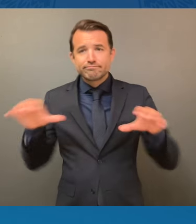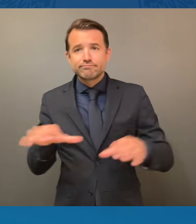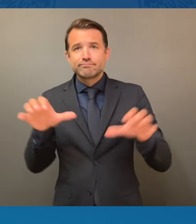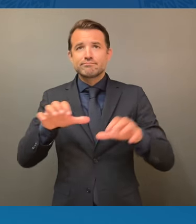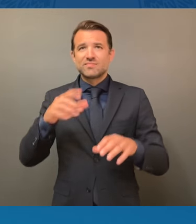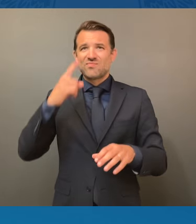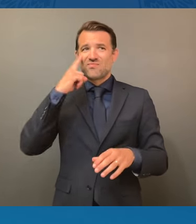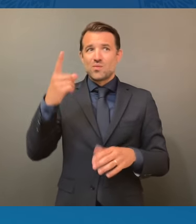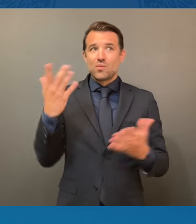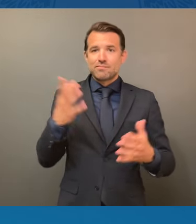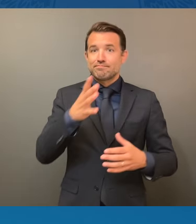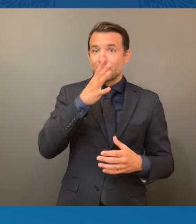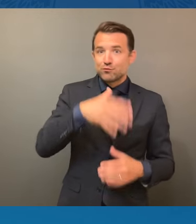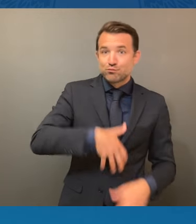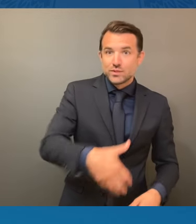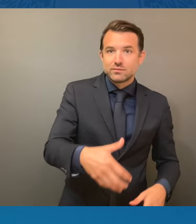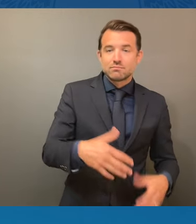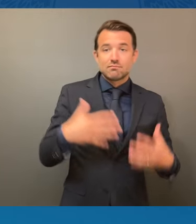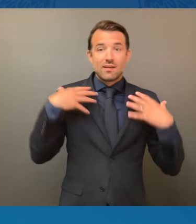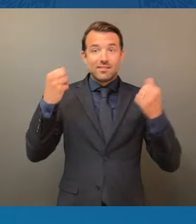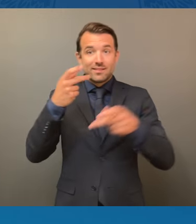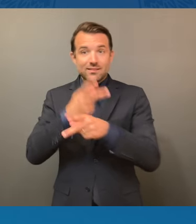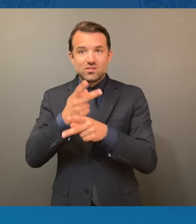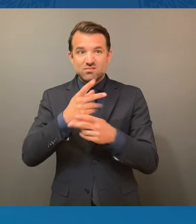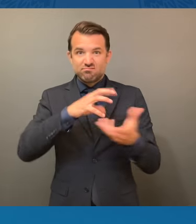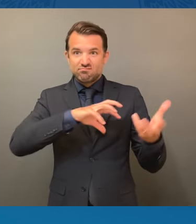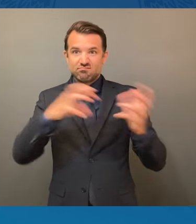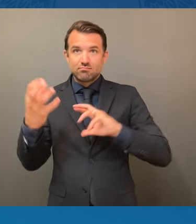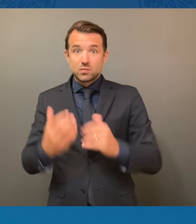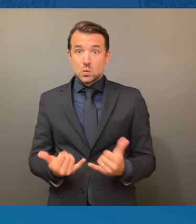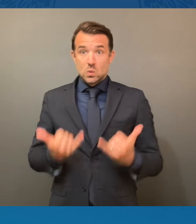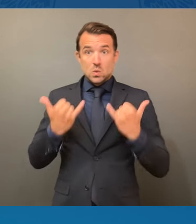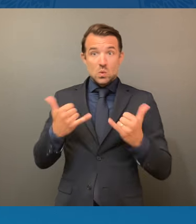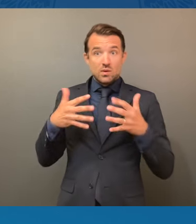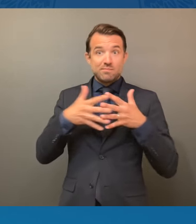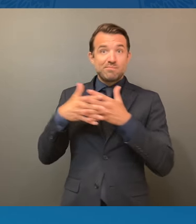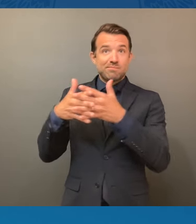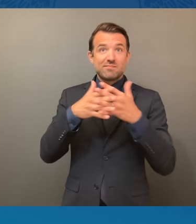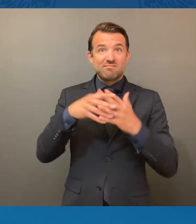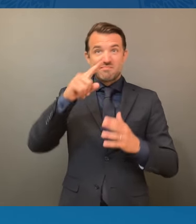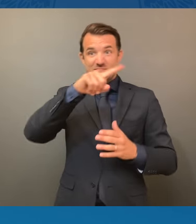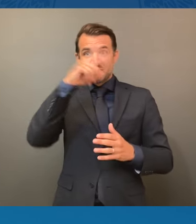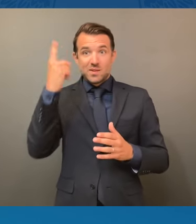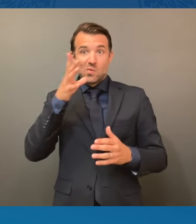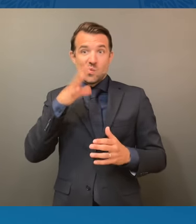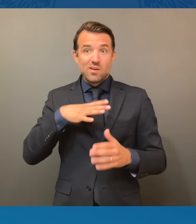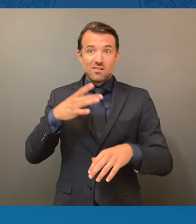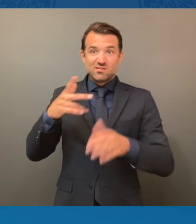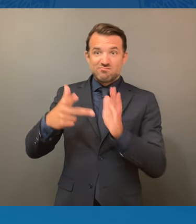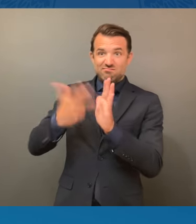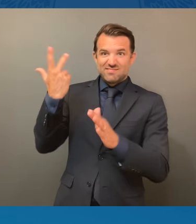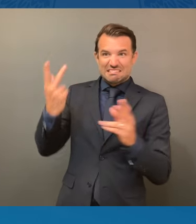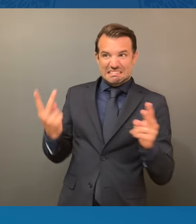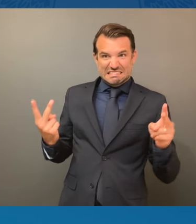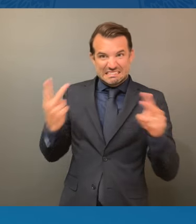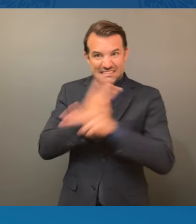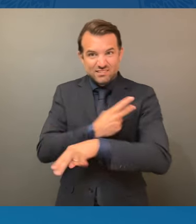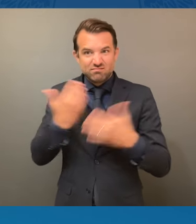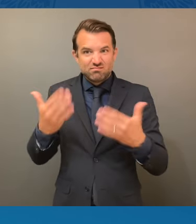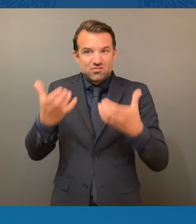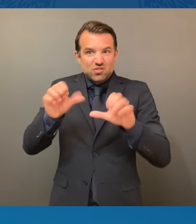crisis. Today in America, Black women are three times as likely to die from pregnancy-related